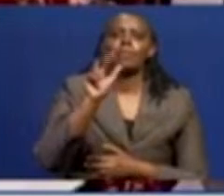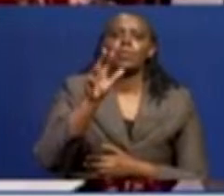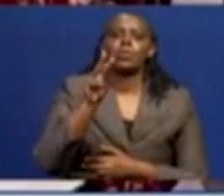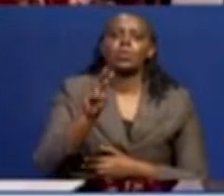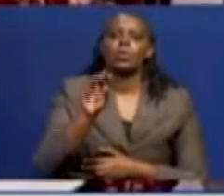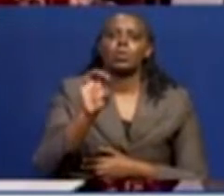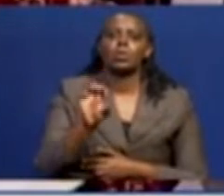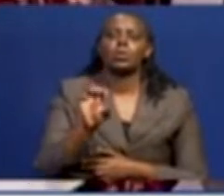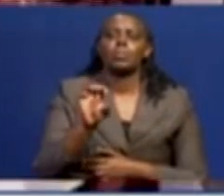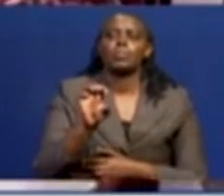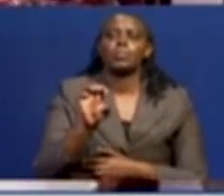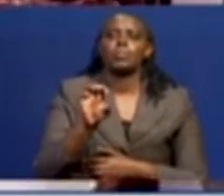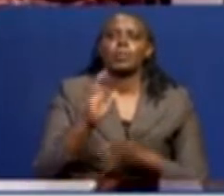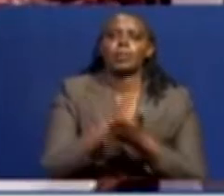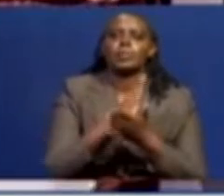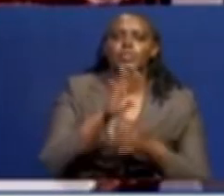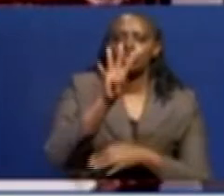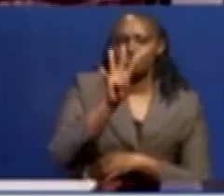Volume